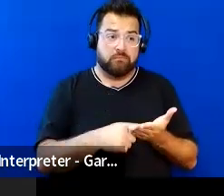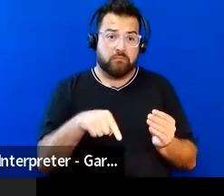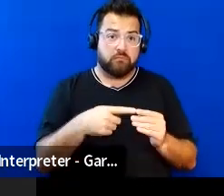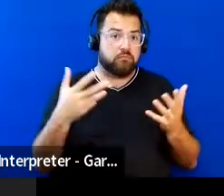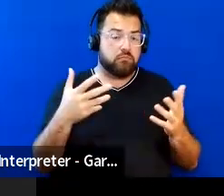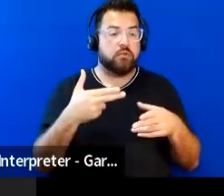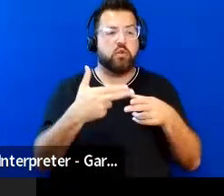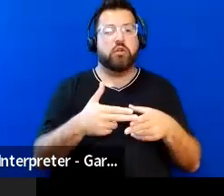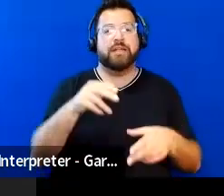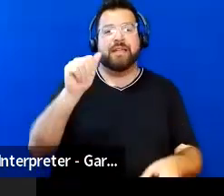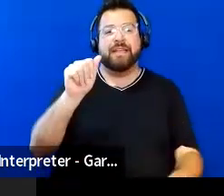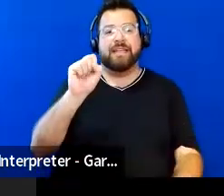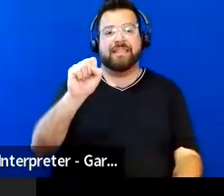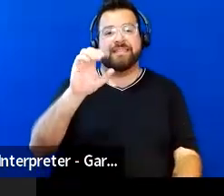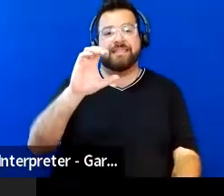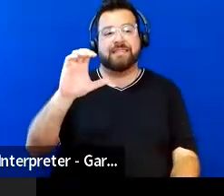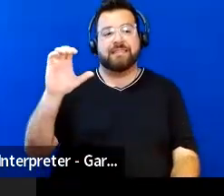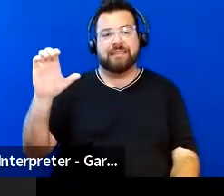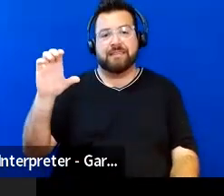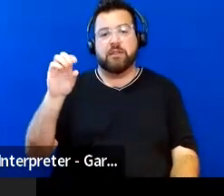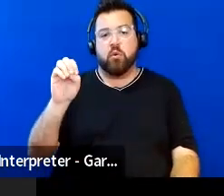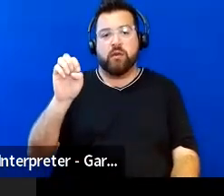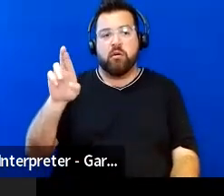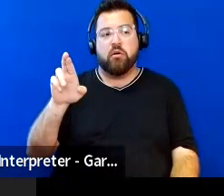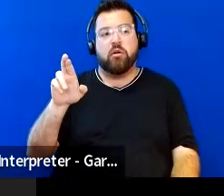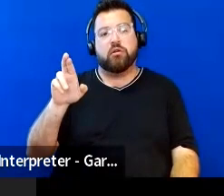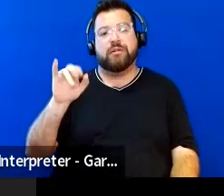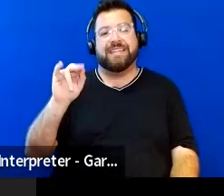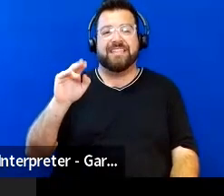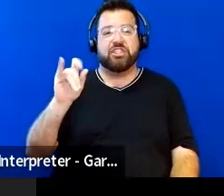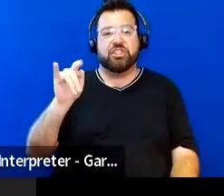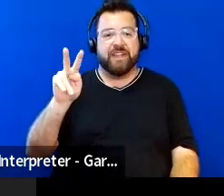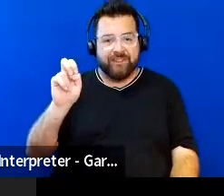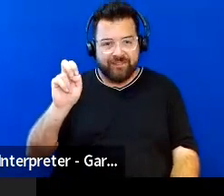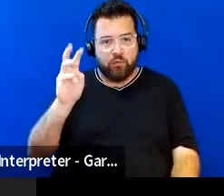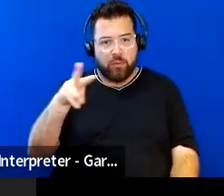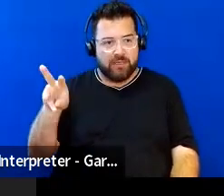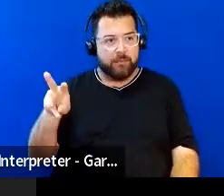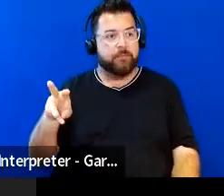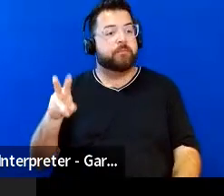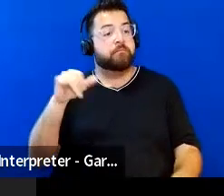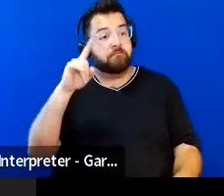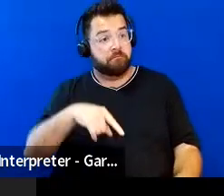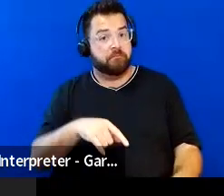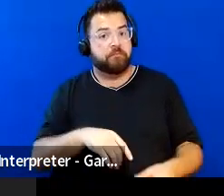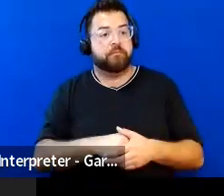the ASCCC OERI initiative website. And that